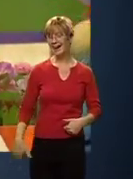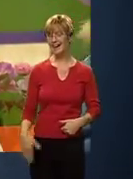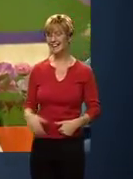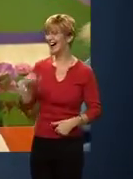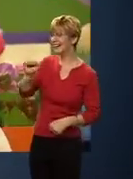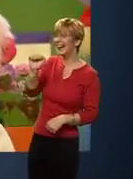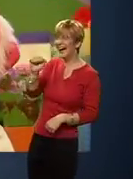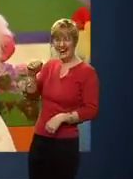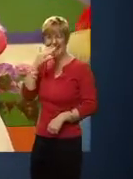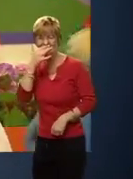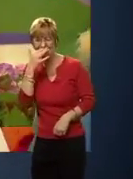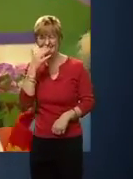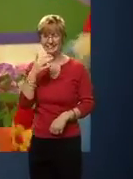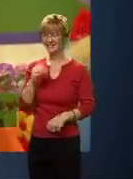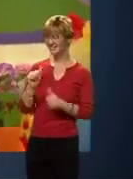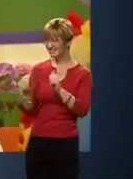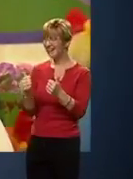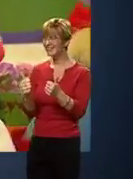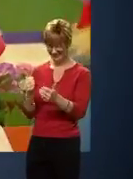Yes.